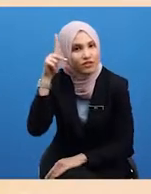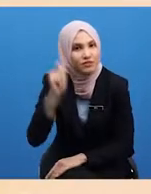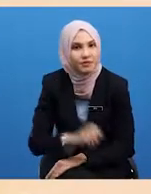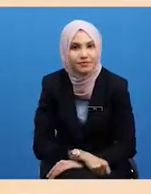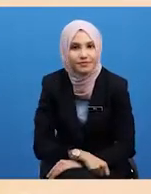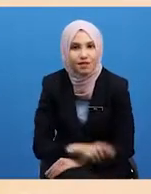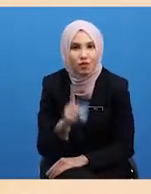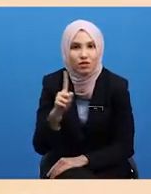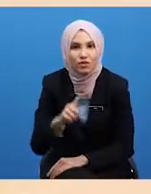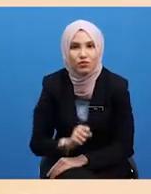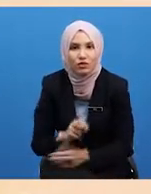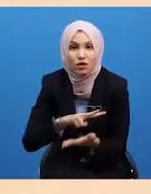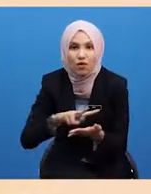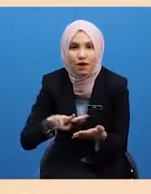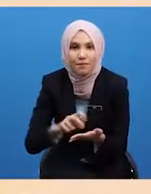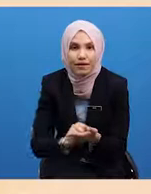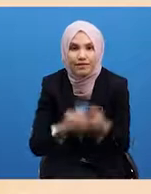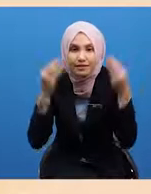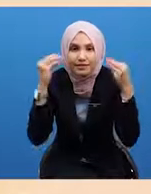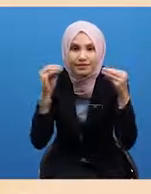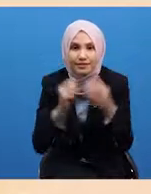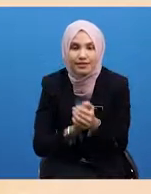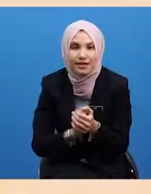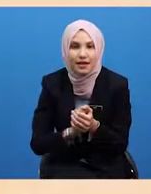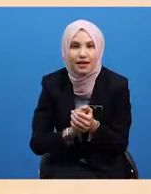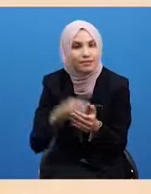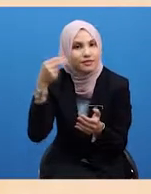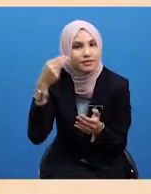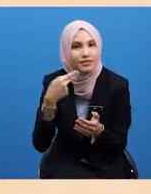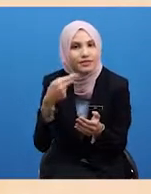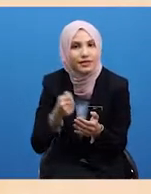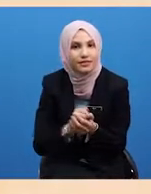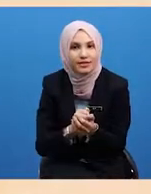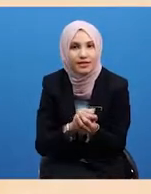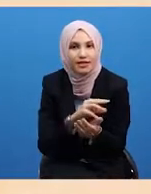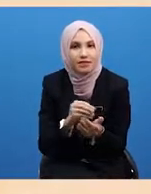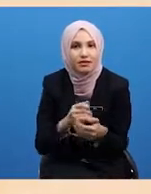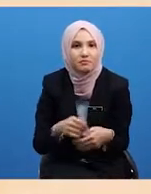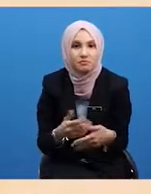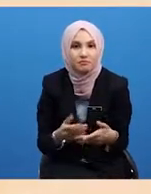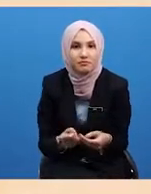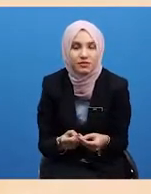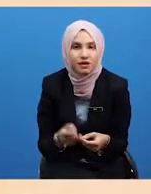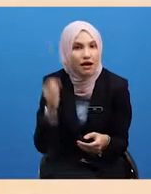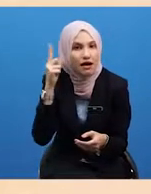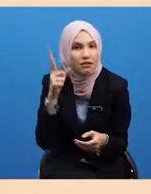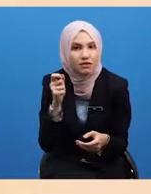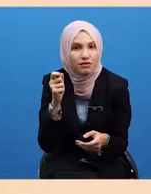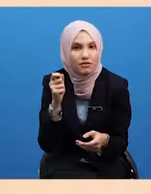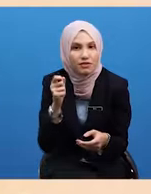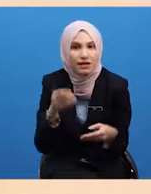Kilmer, which was read by his teacher, Mrs. Hansen, and is impressed by the